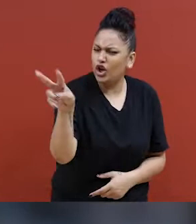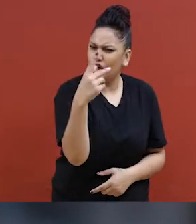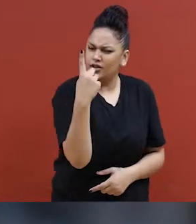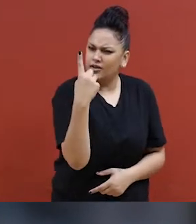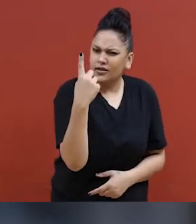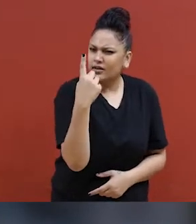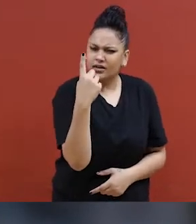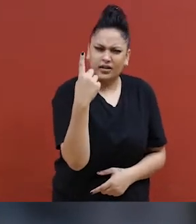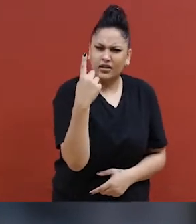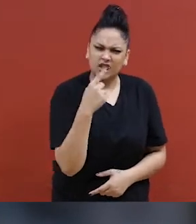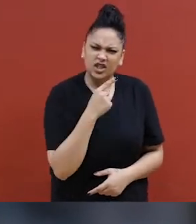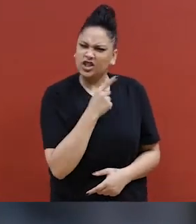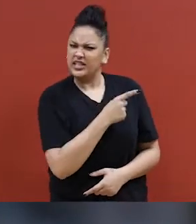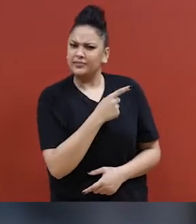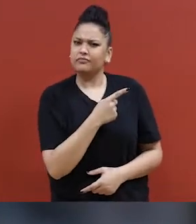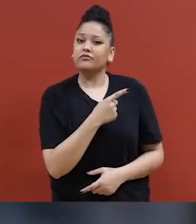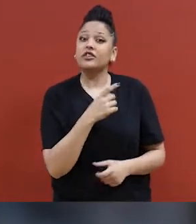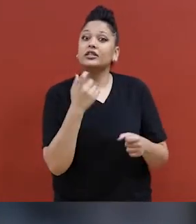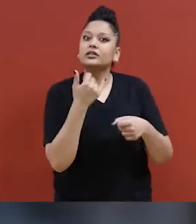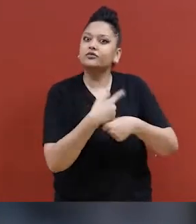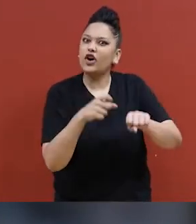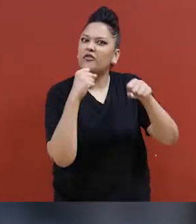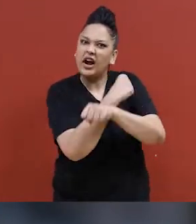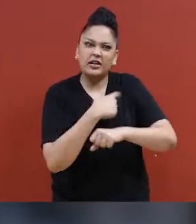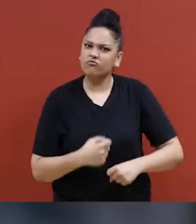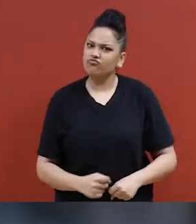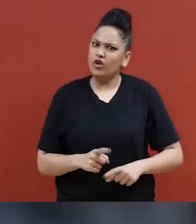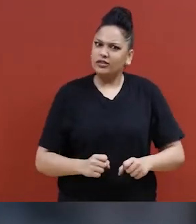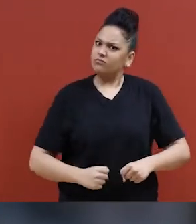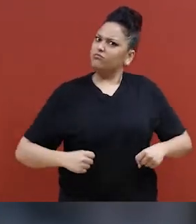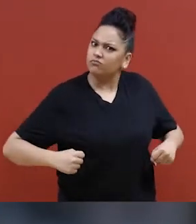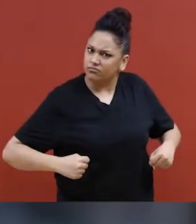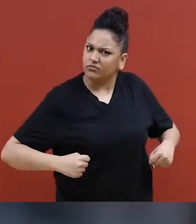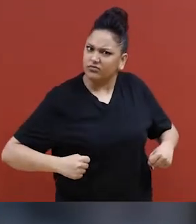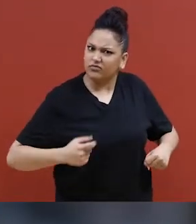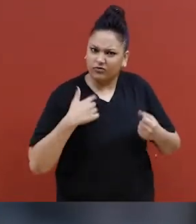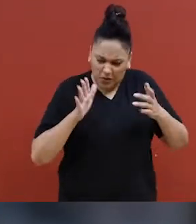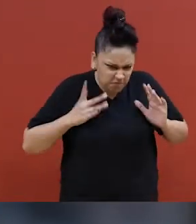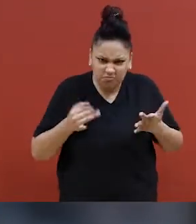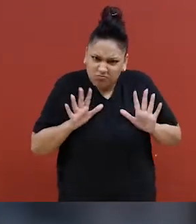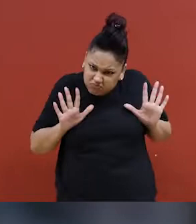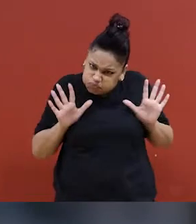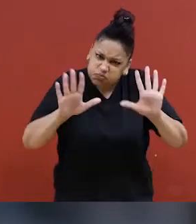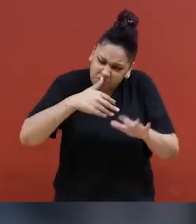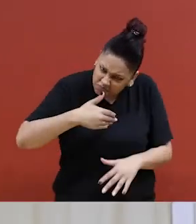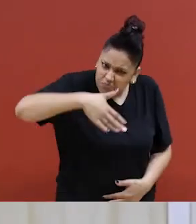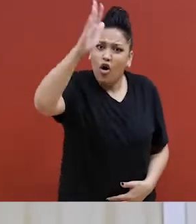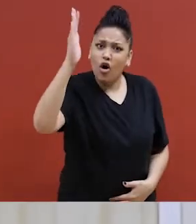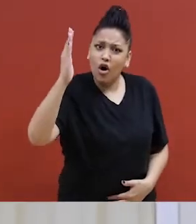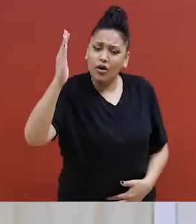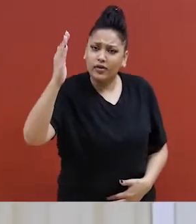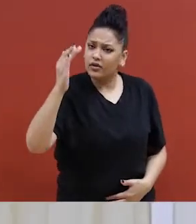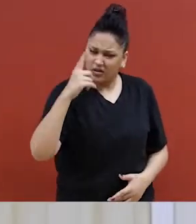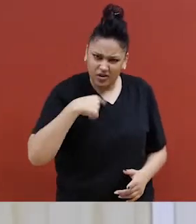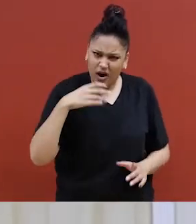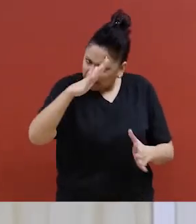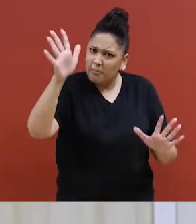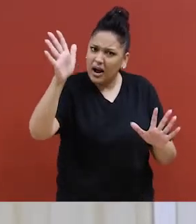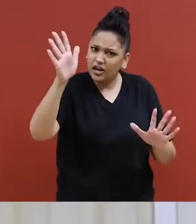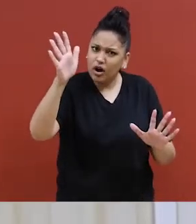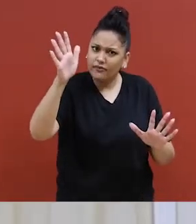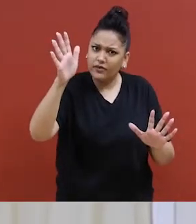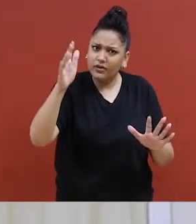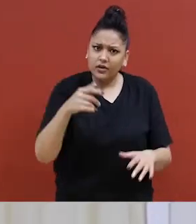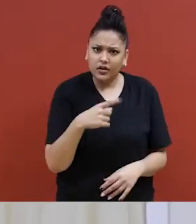this guy. She went into what we call fighting stance, and she yelled, "Back off!" And he said,